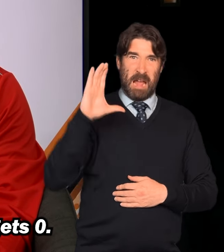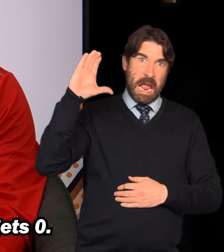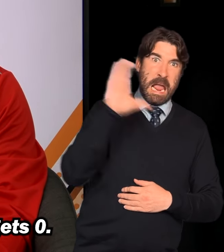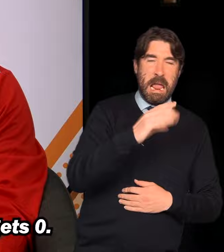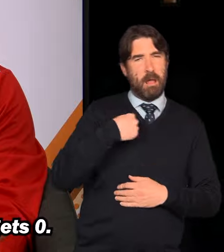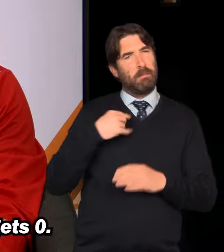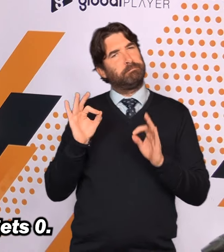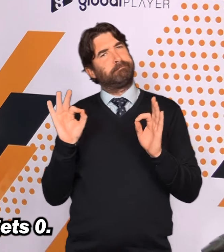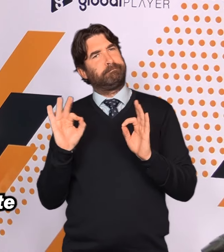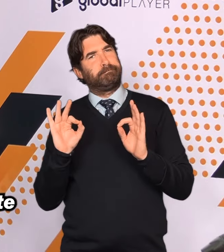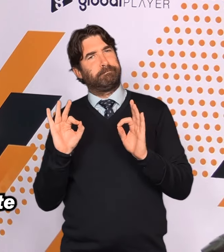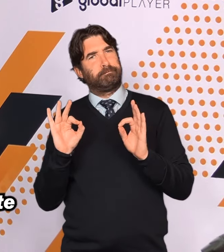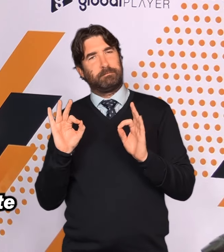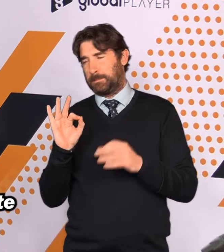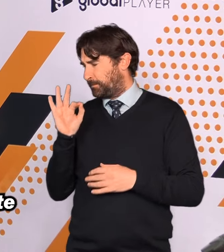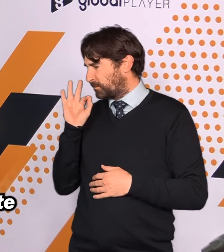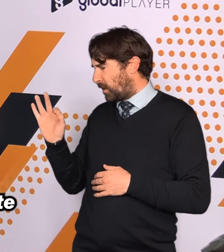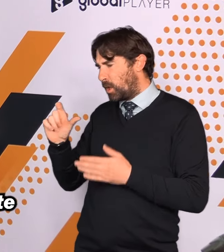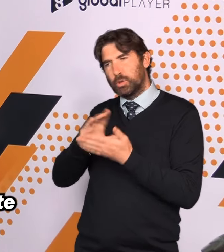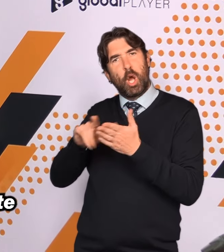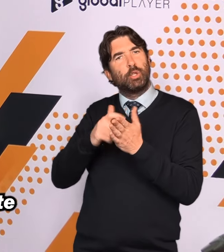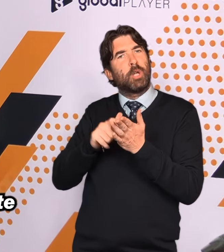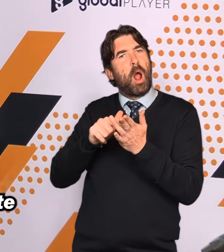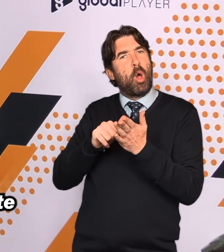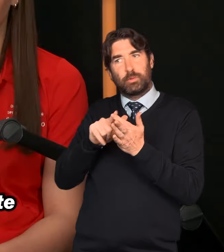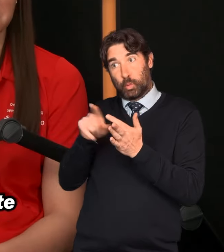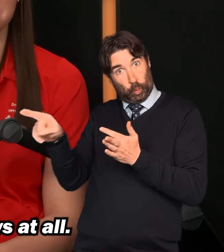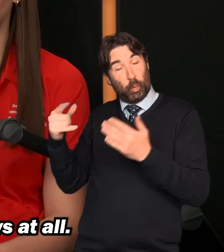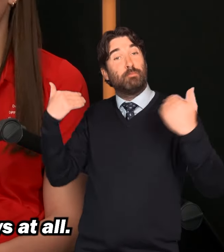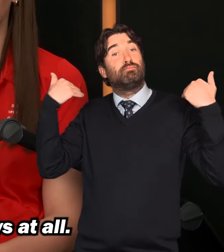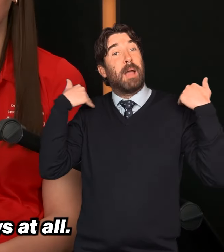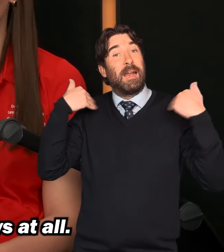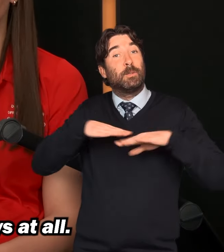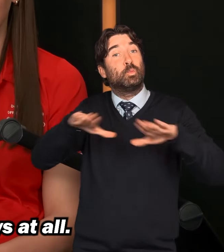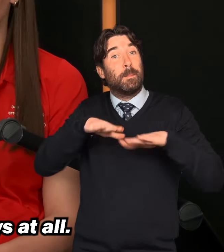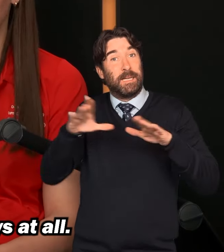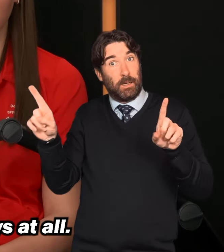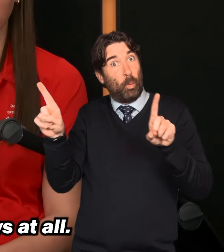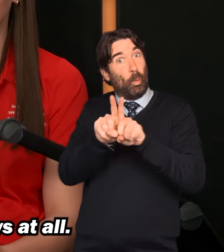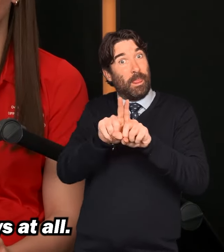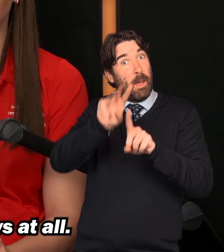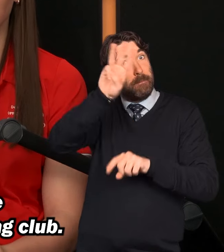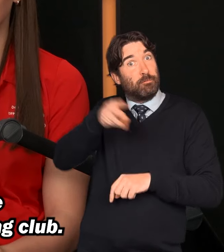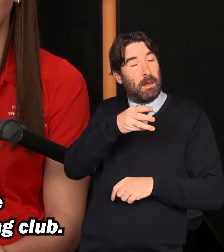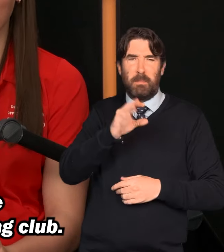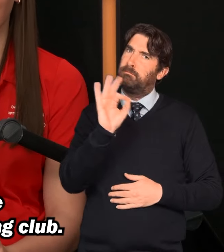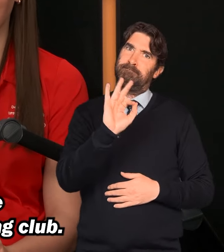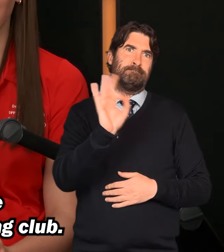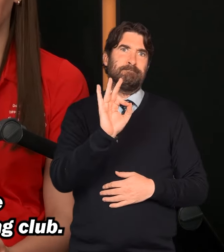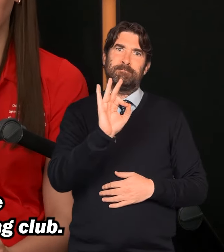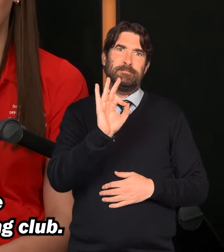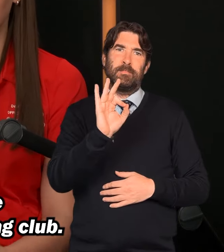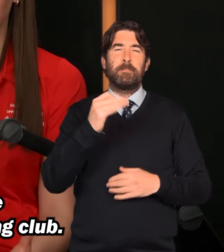gets 0. So do you train, Charlotte, with Paralympians? No, there's no talent pathways at all. There's